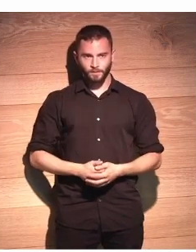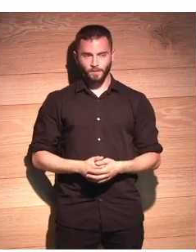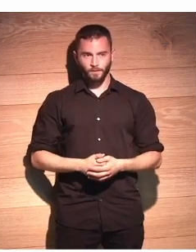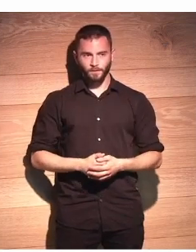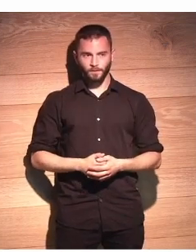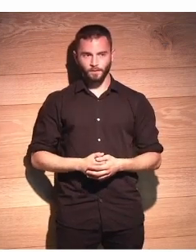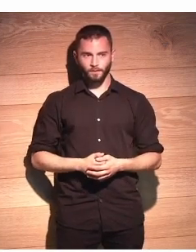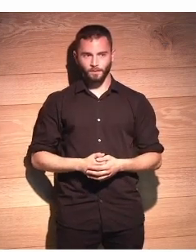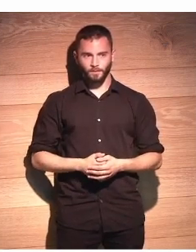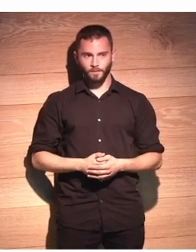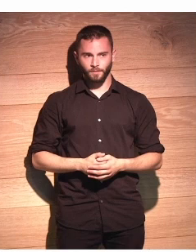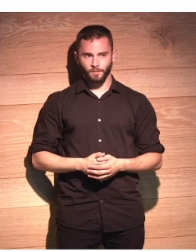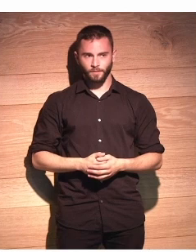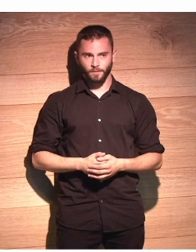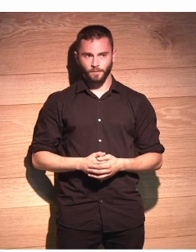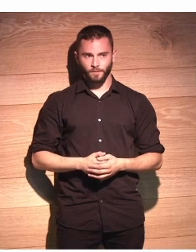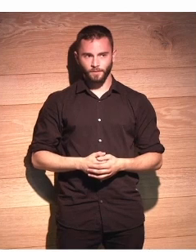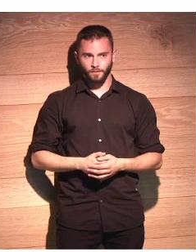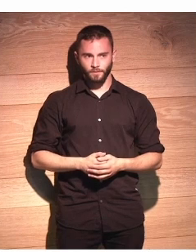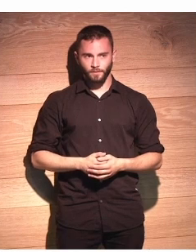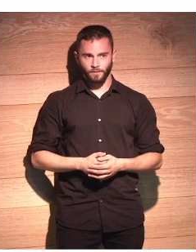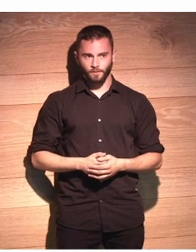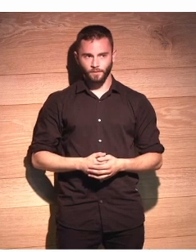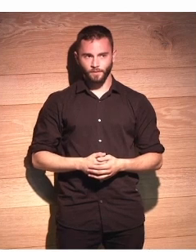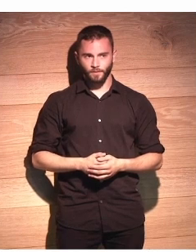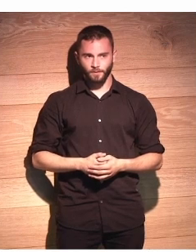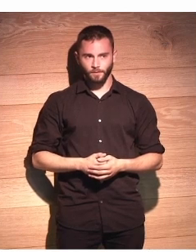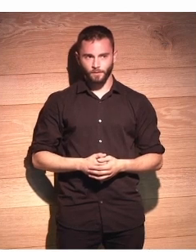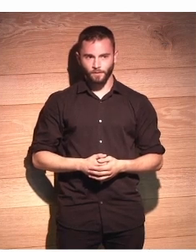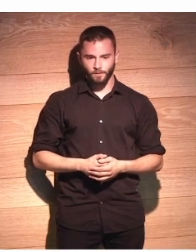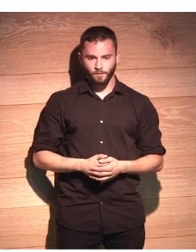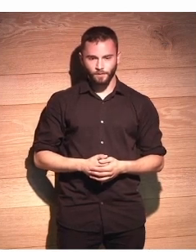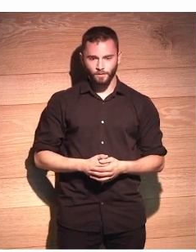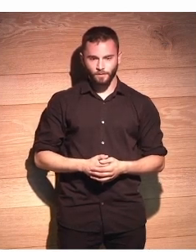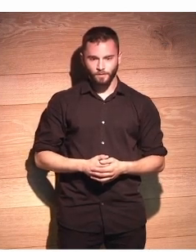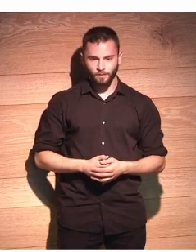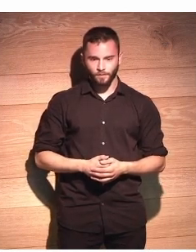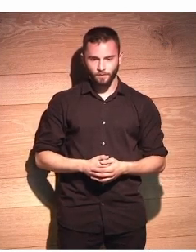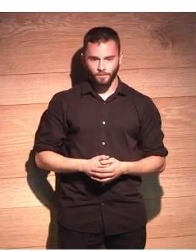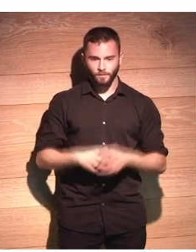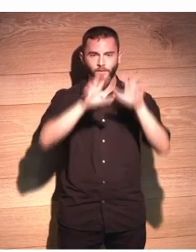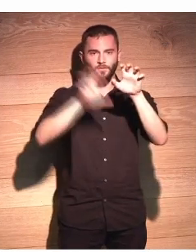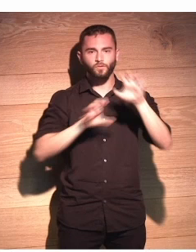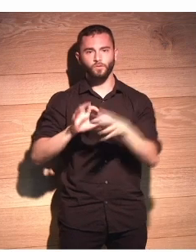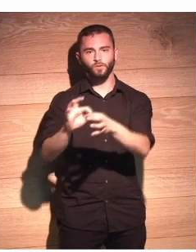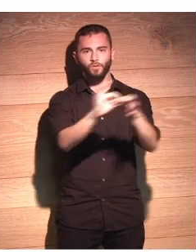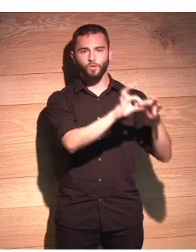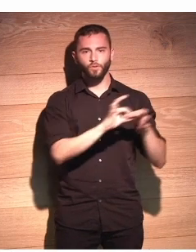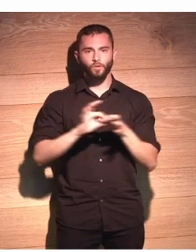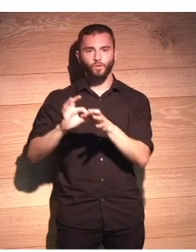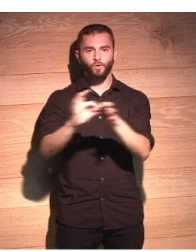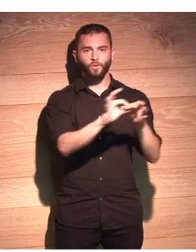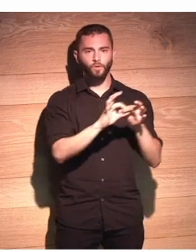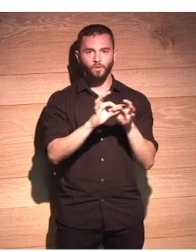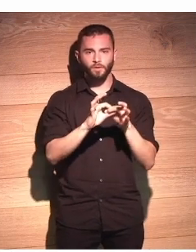The UN is one of humanity's greatest accomplishments, representing a democratic union of nations that are working together for the benefit of